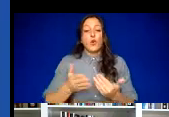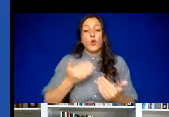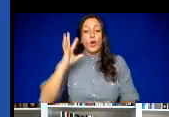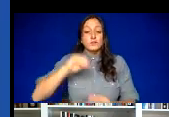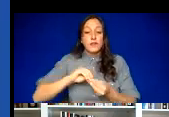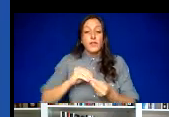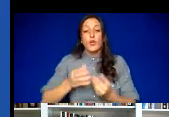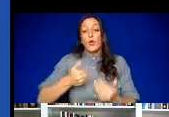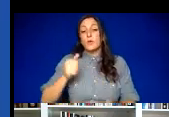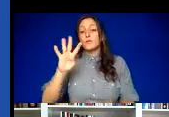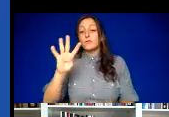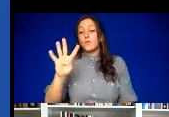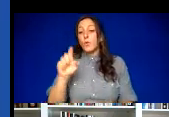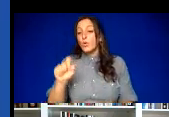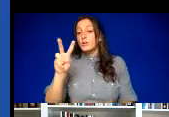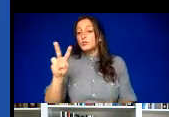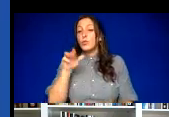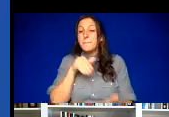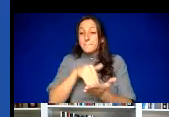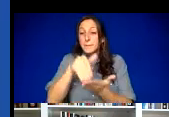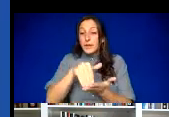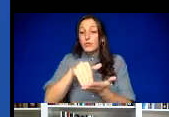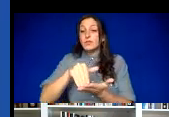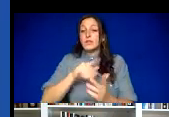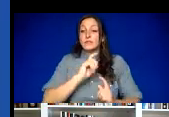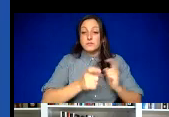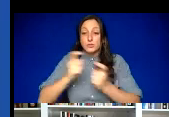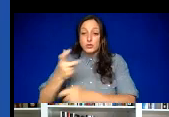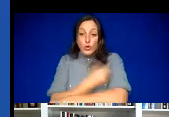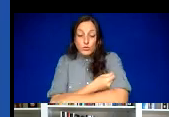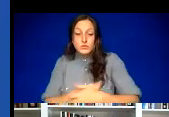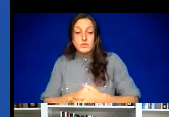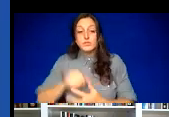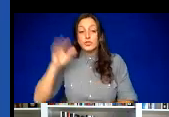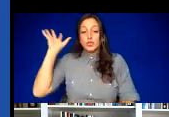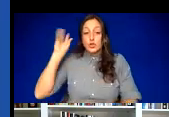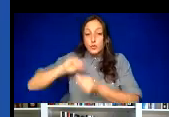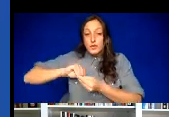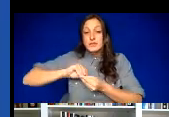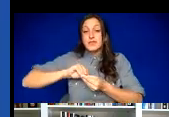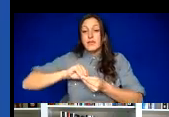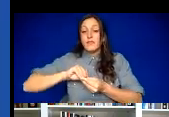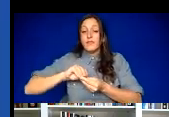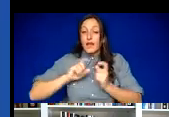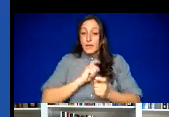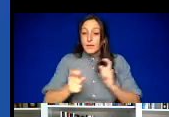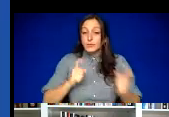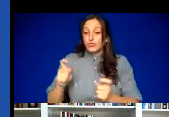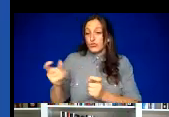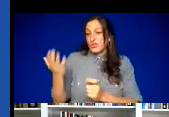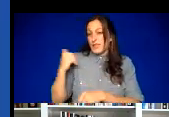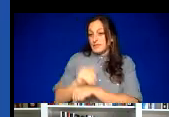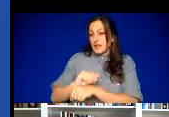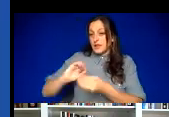doses, and that's continuing to increase this week as we get shipments. And then cumulative doses administered as of last night, almost